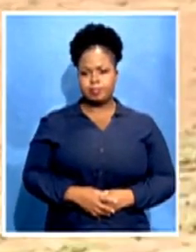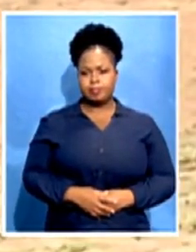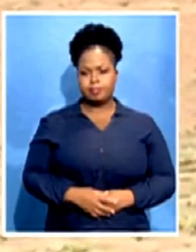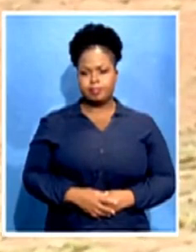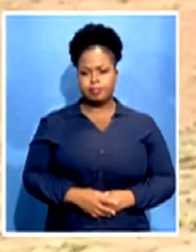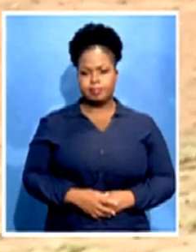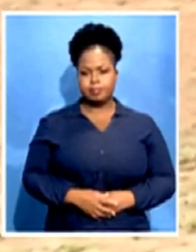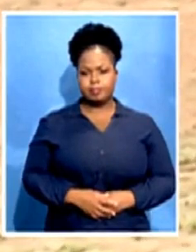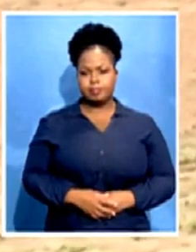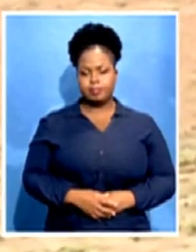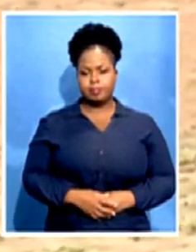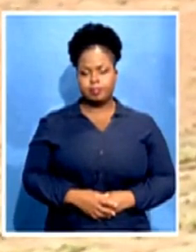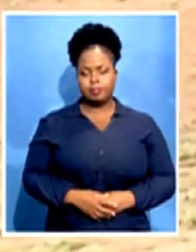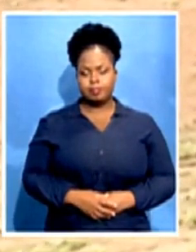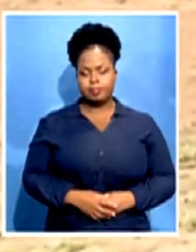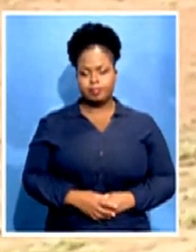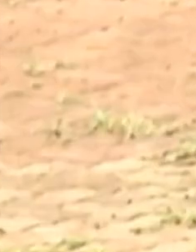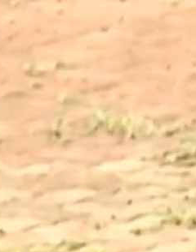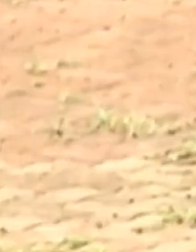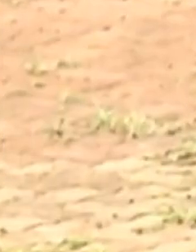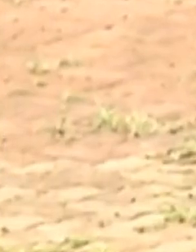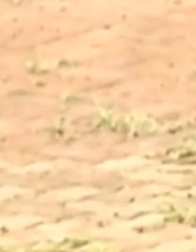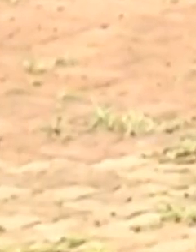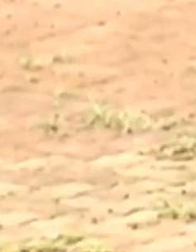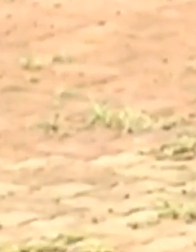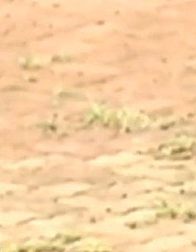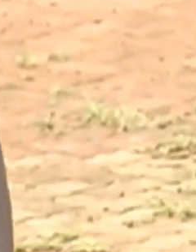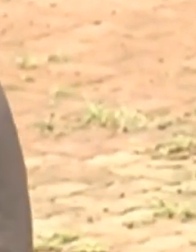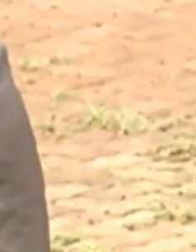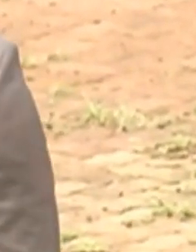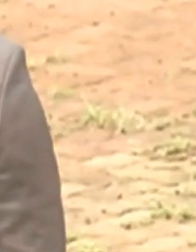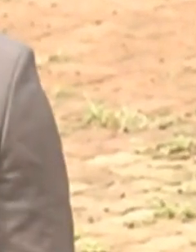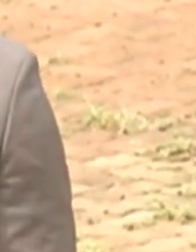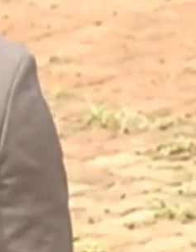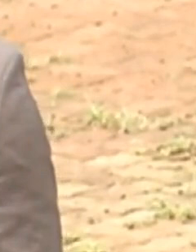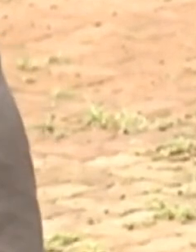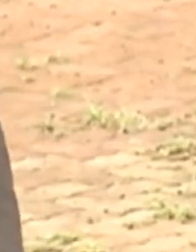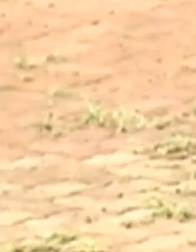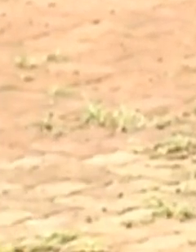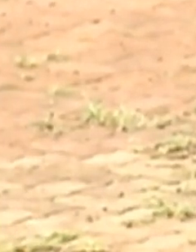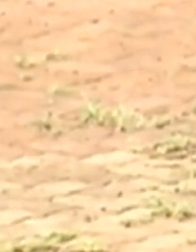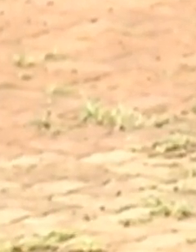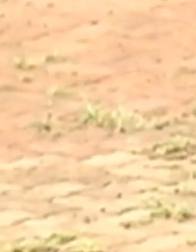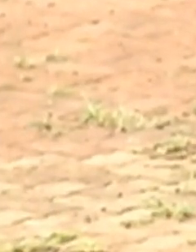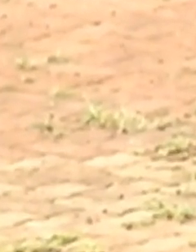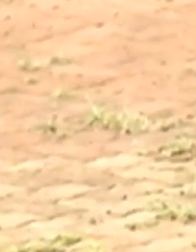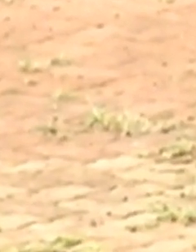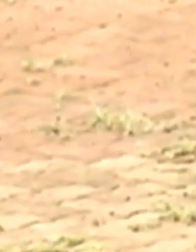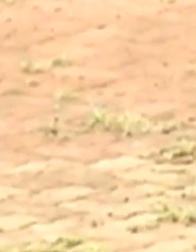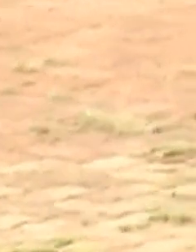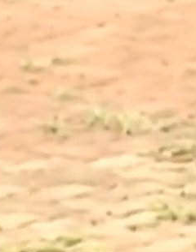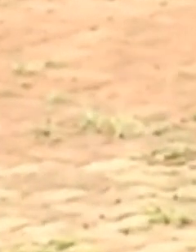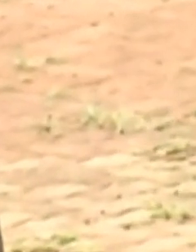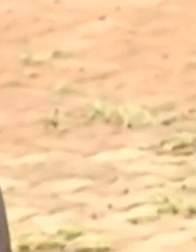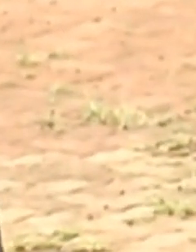Good morning to you, Desiree. Good morning to the viewers of the agenda as well. We are coming to you, Desiree, from Enyogeni Palace.